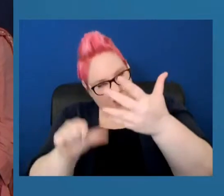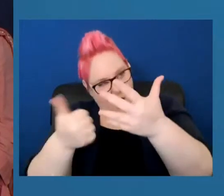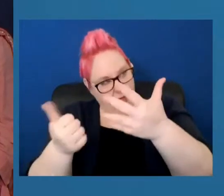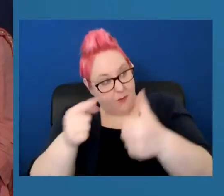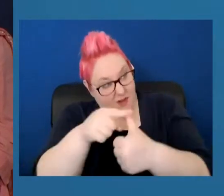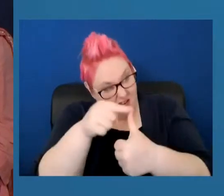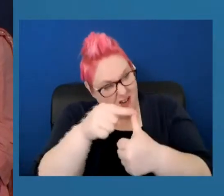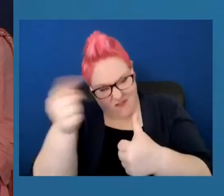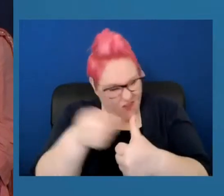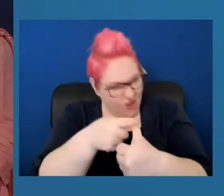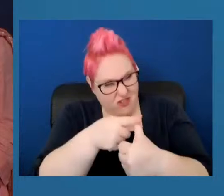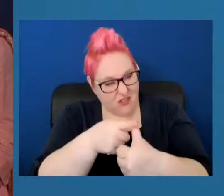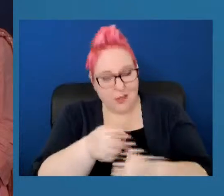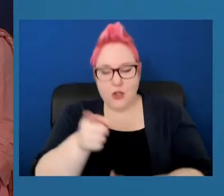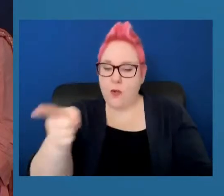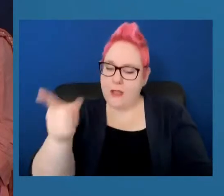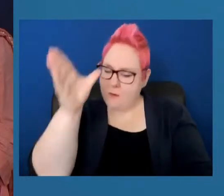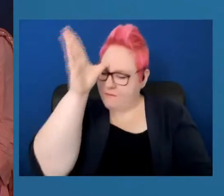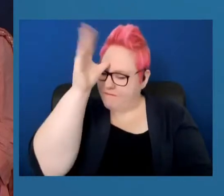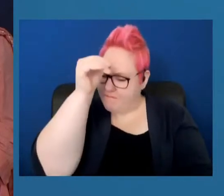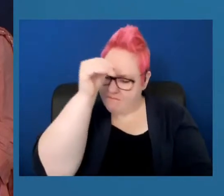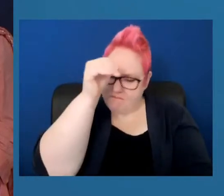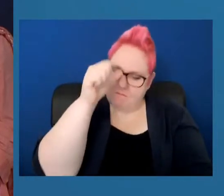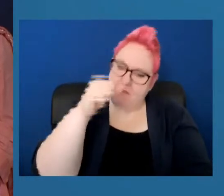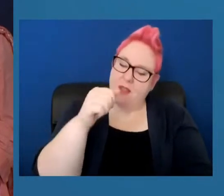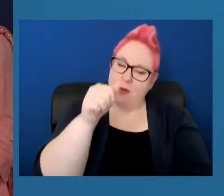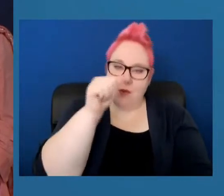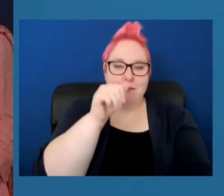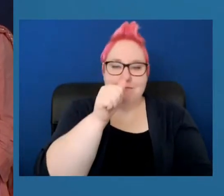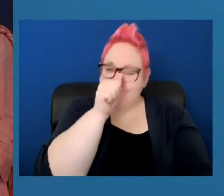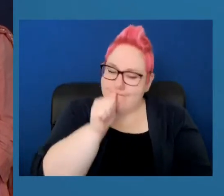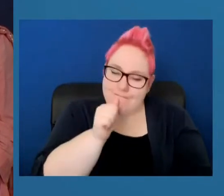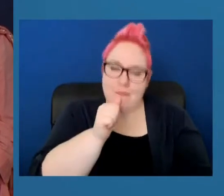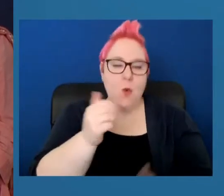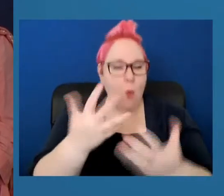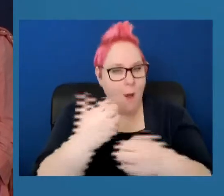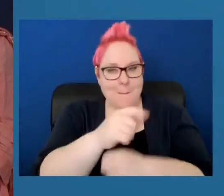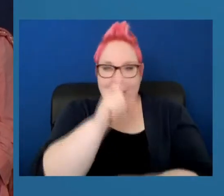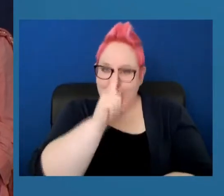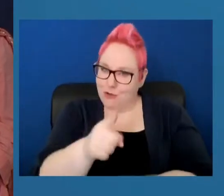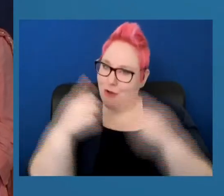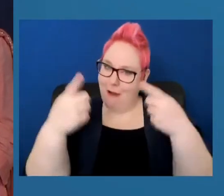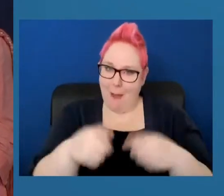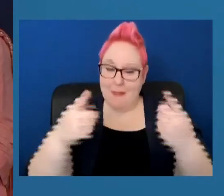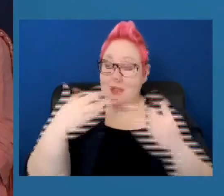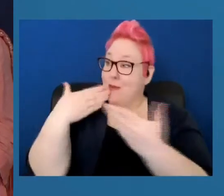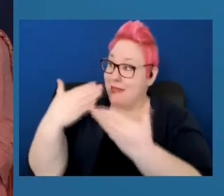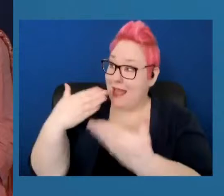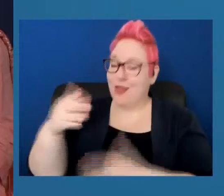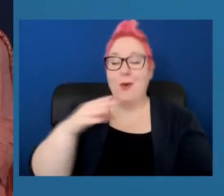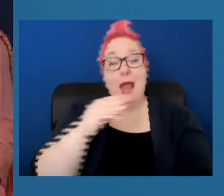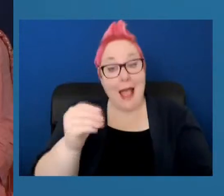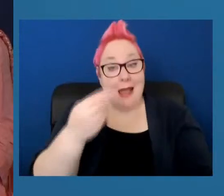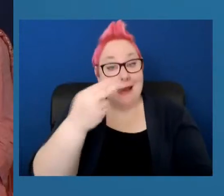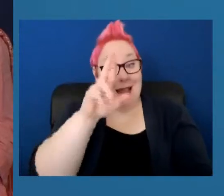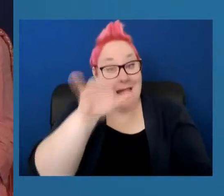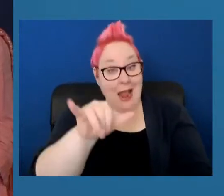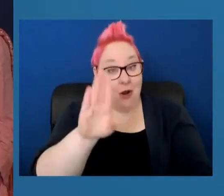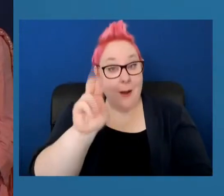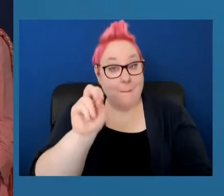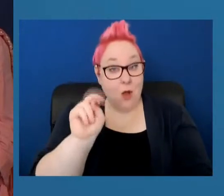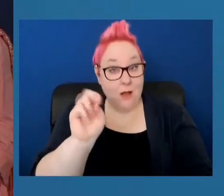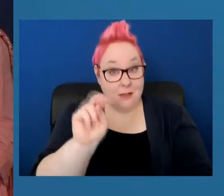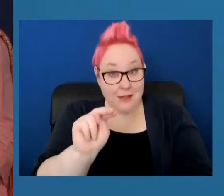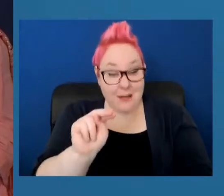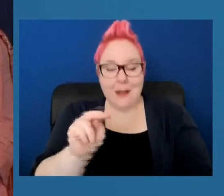his determination to make sure we got this done. I want to thank him and Harry Bronson as well, our assembly member from upstate